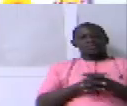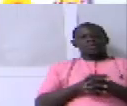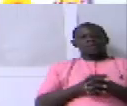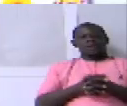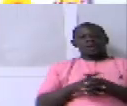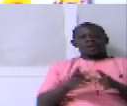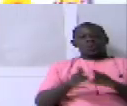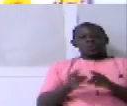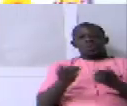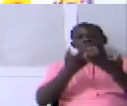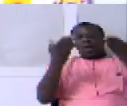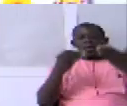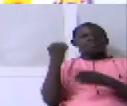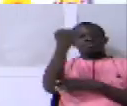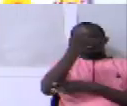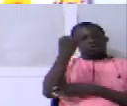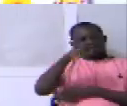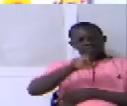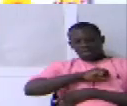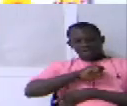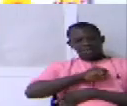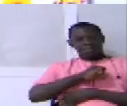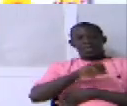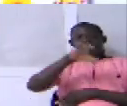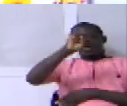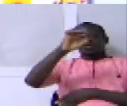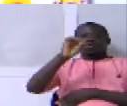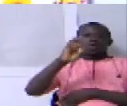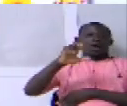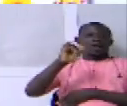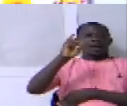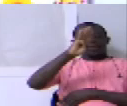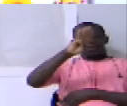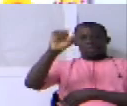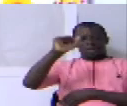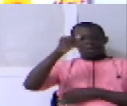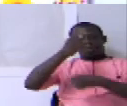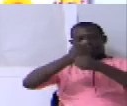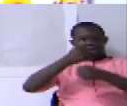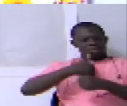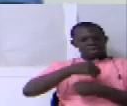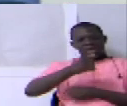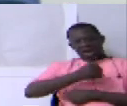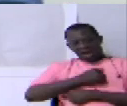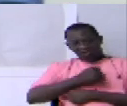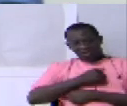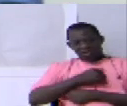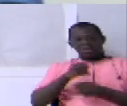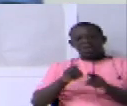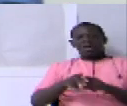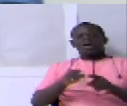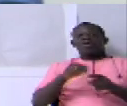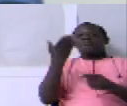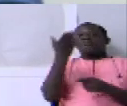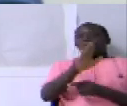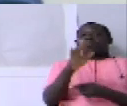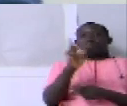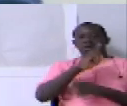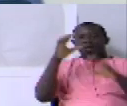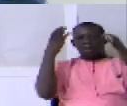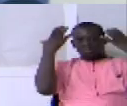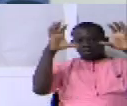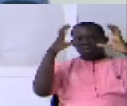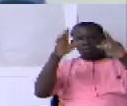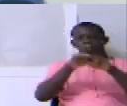Because I was threatened by Soriba. Arising from a problem